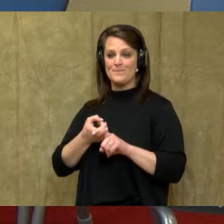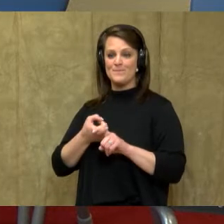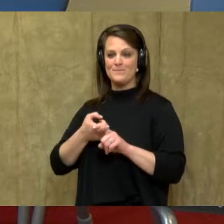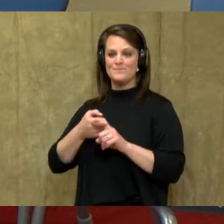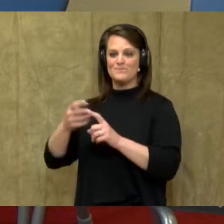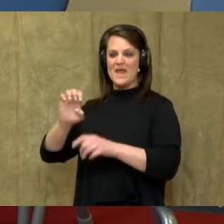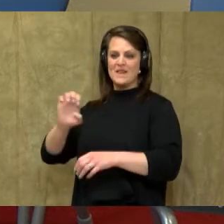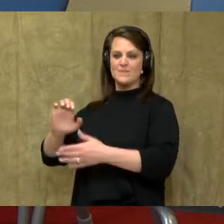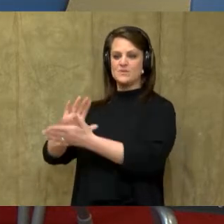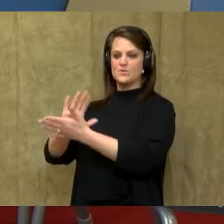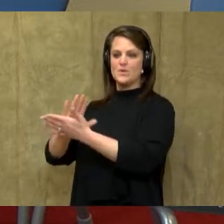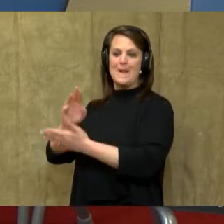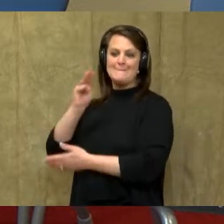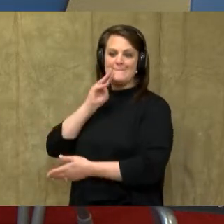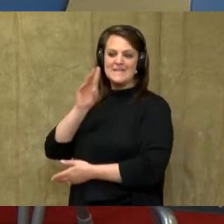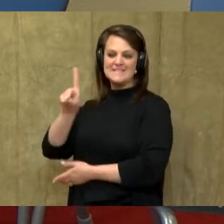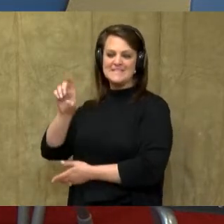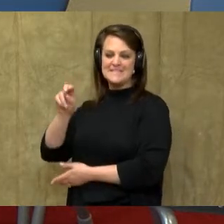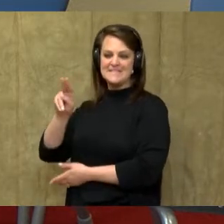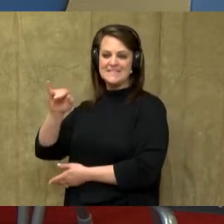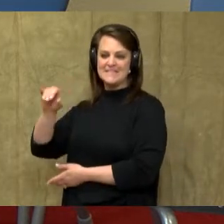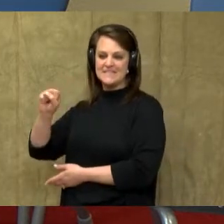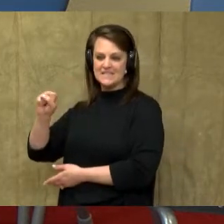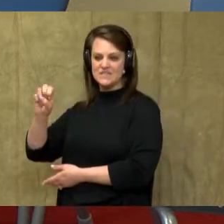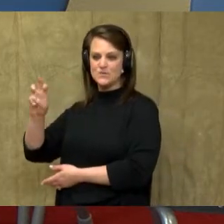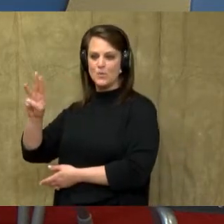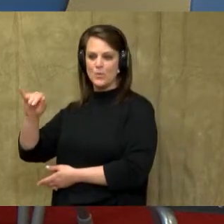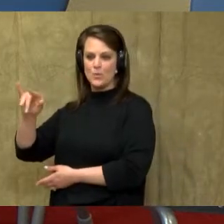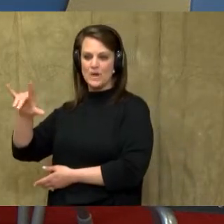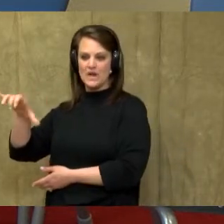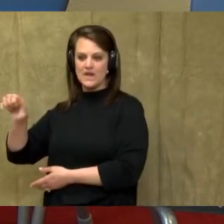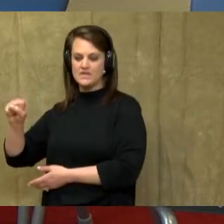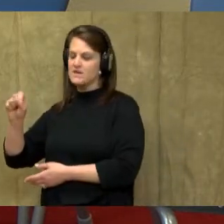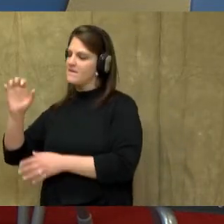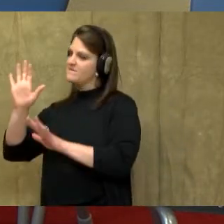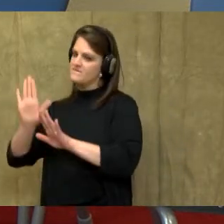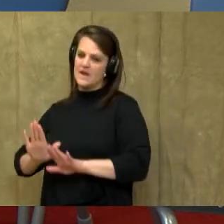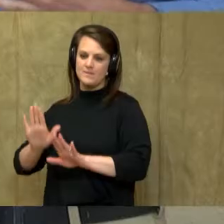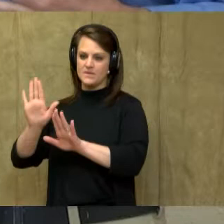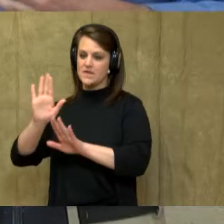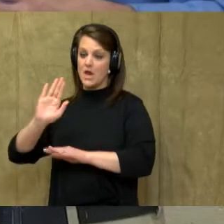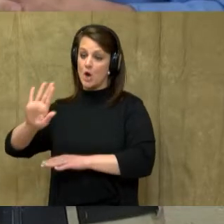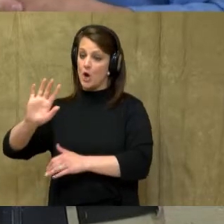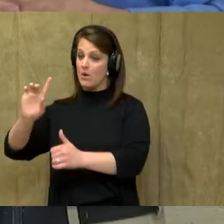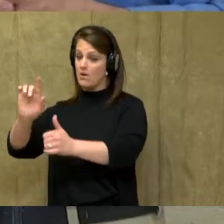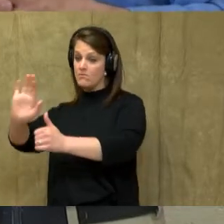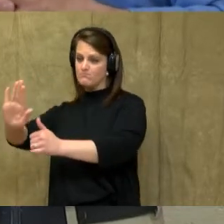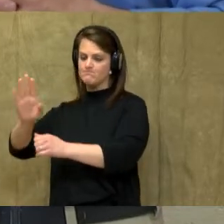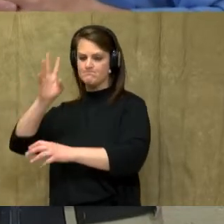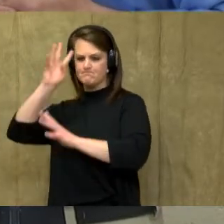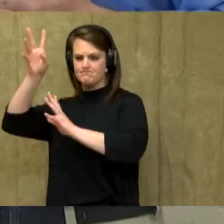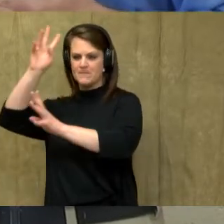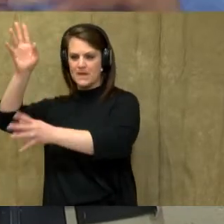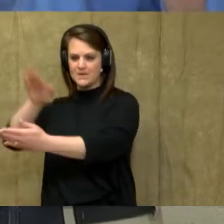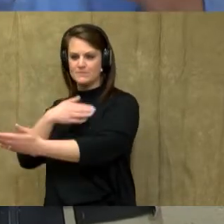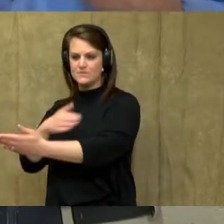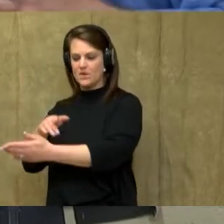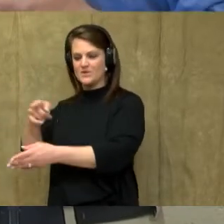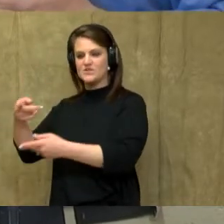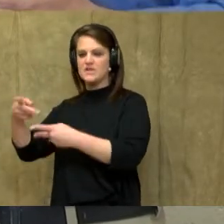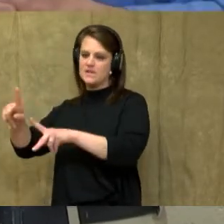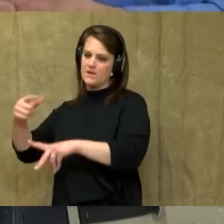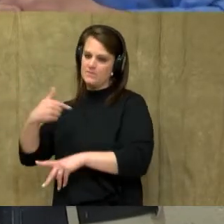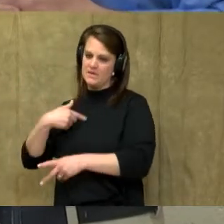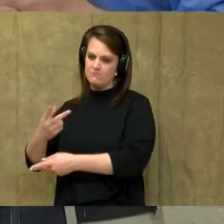music teacher, Miss Denise Willis. She's a fabulous elementary music teacher, and this is her original song, so she allowed me to do this with you all